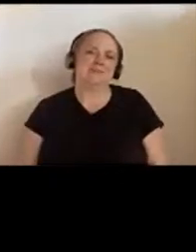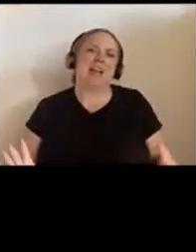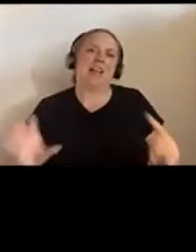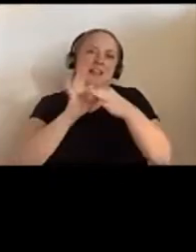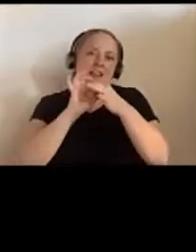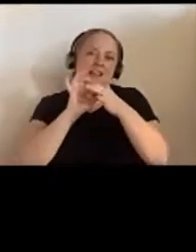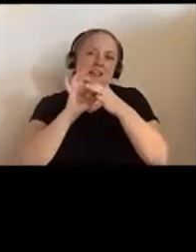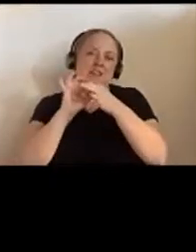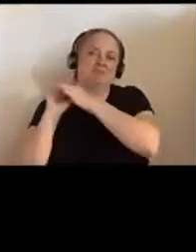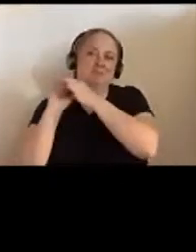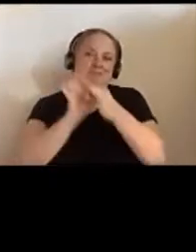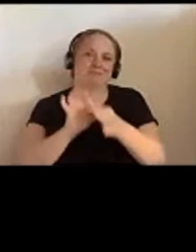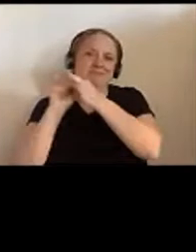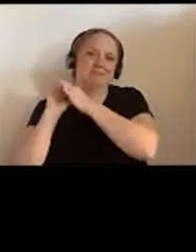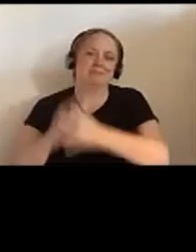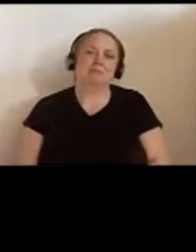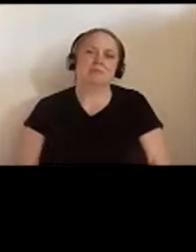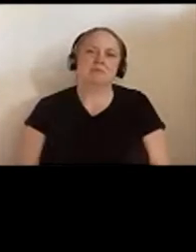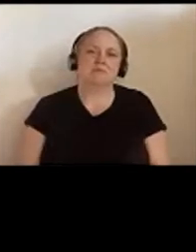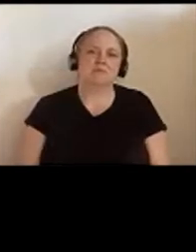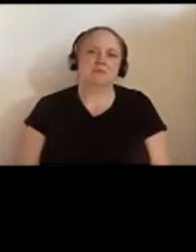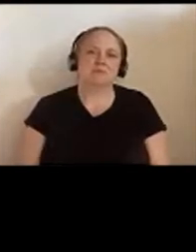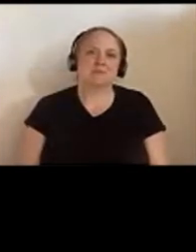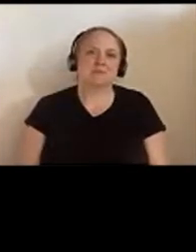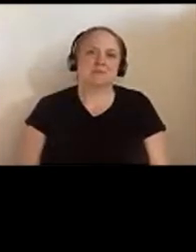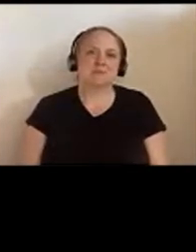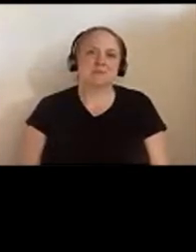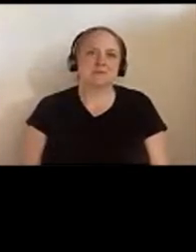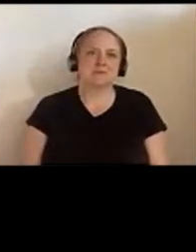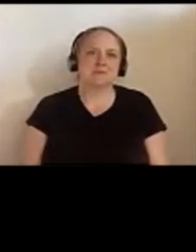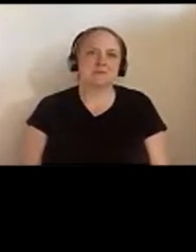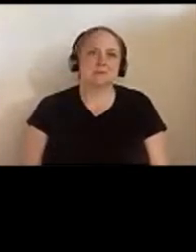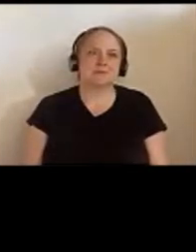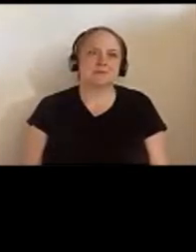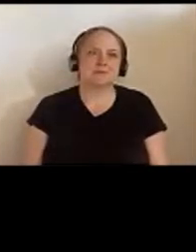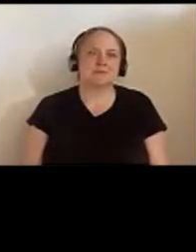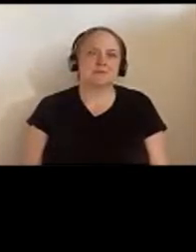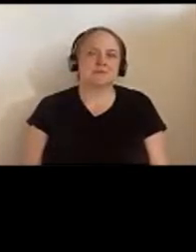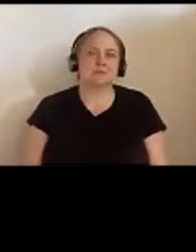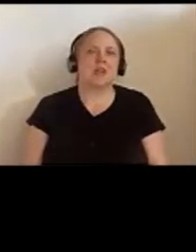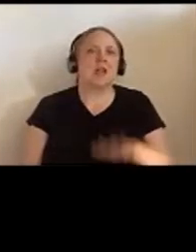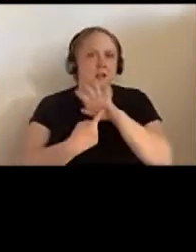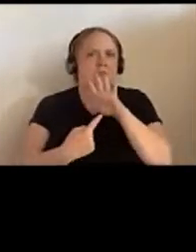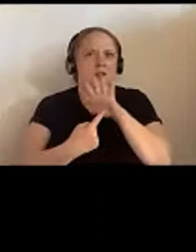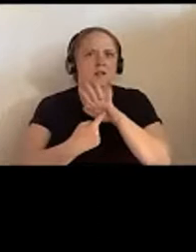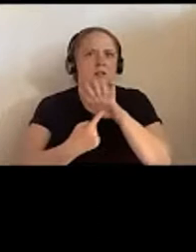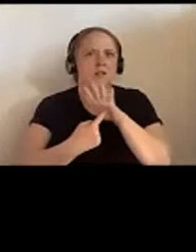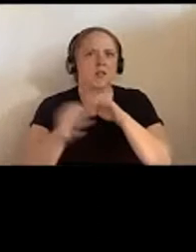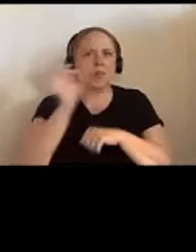us. I think that's really important. And the question of how